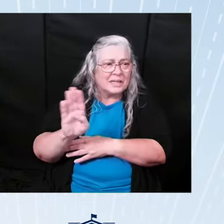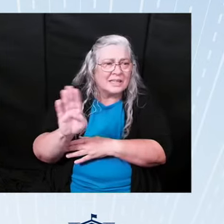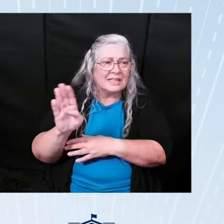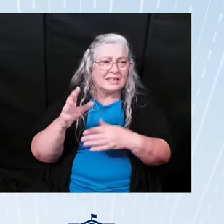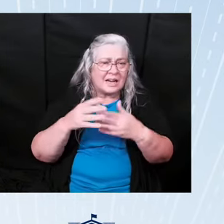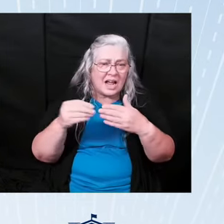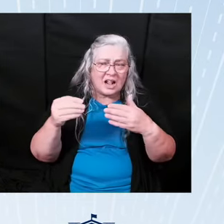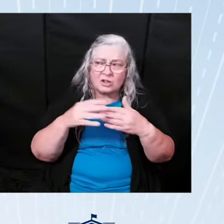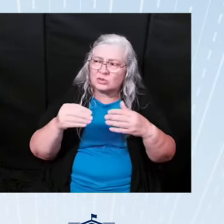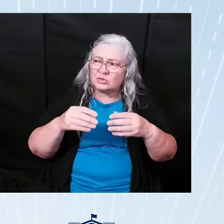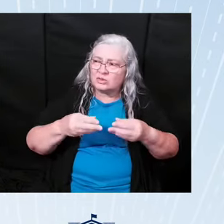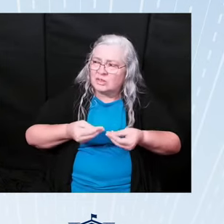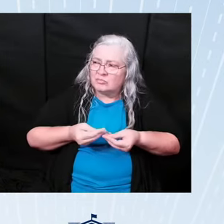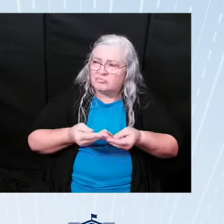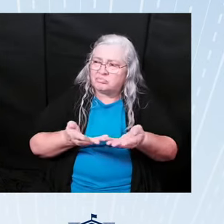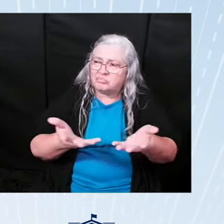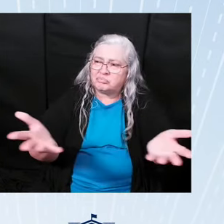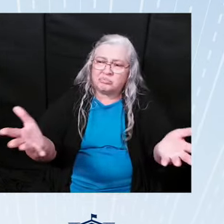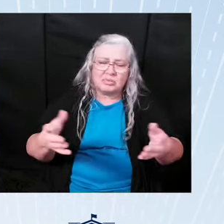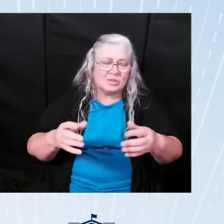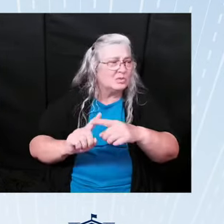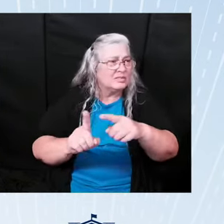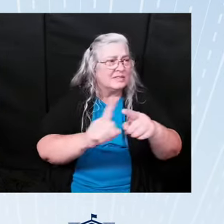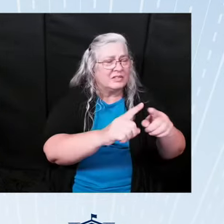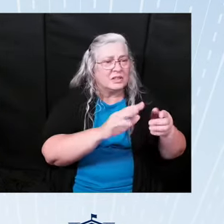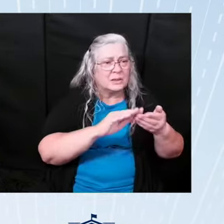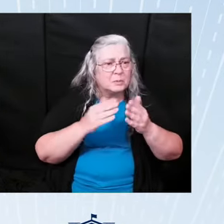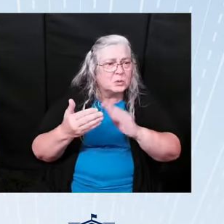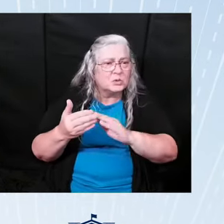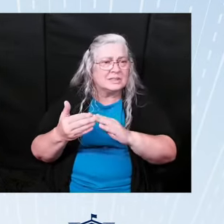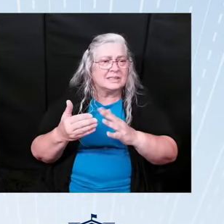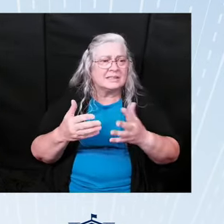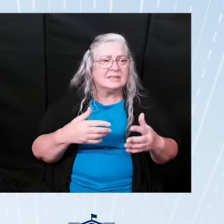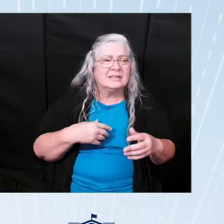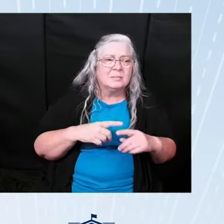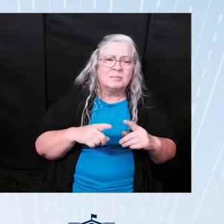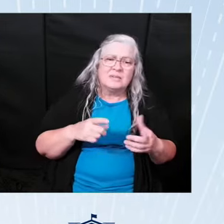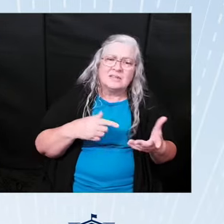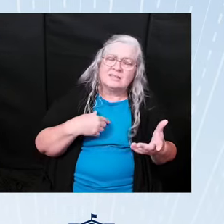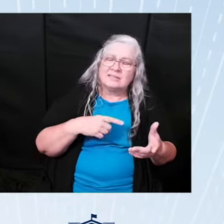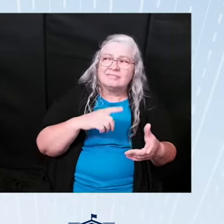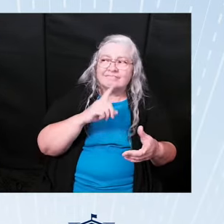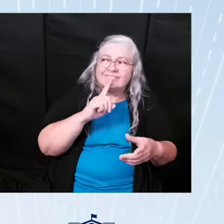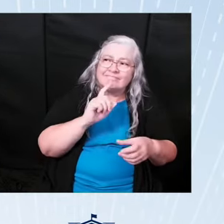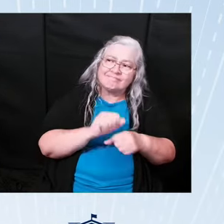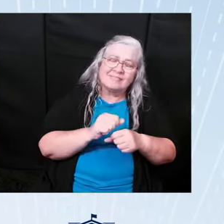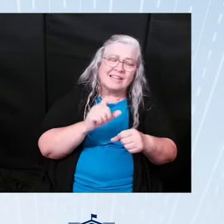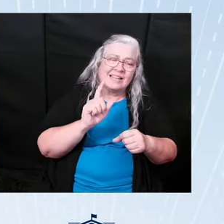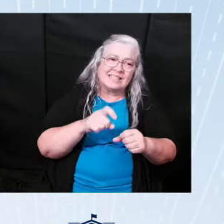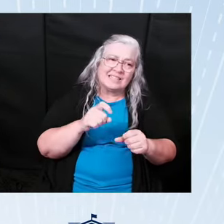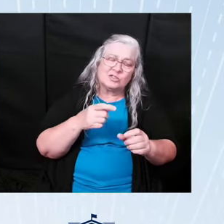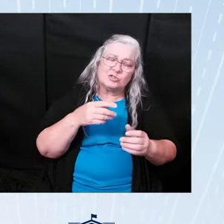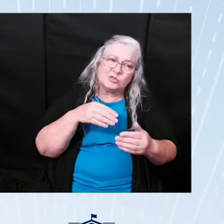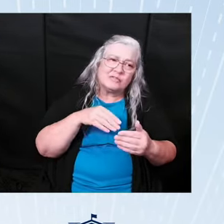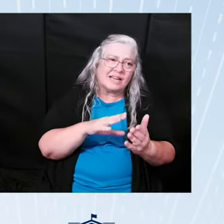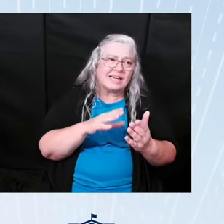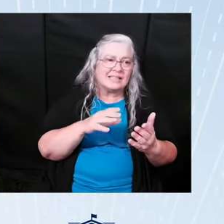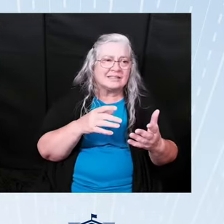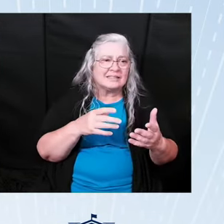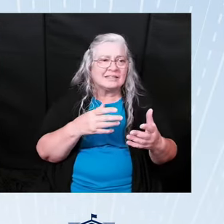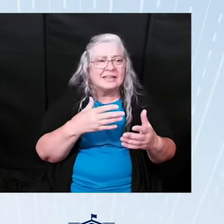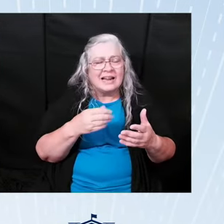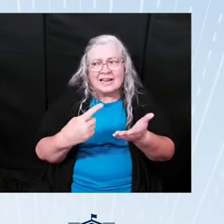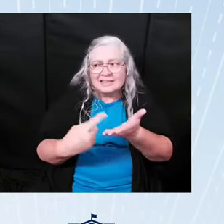$50 billion are there, but they need to be implemented. They need to be implemented in a way that is people-centered and